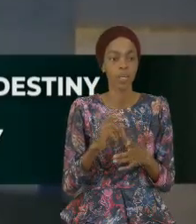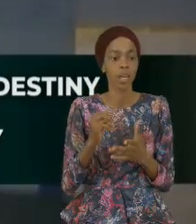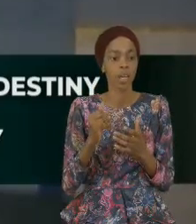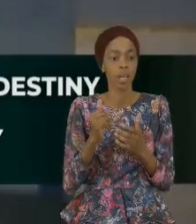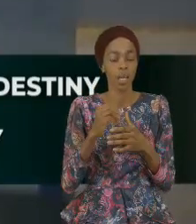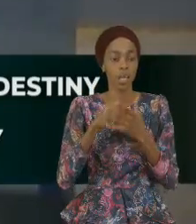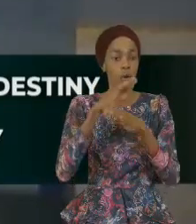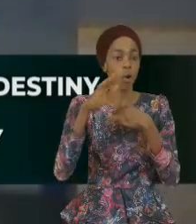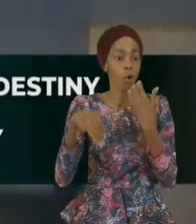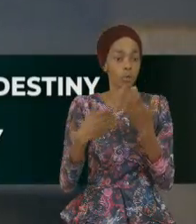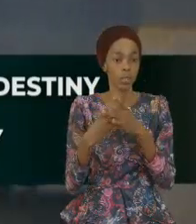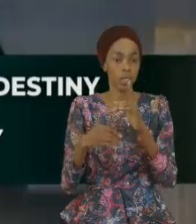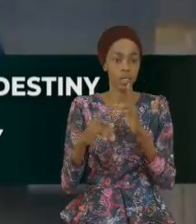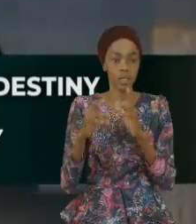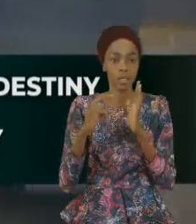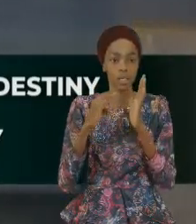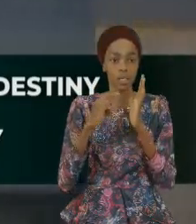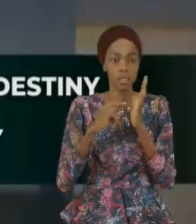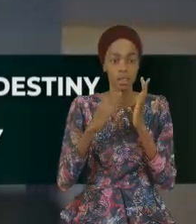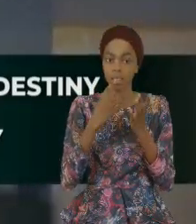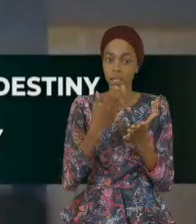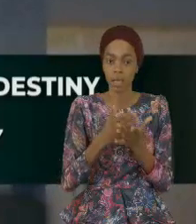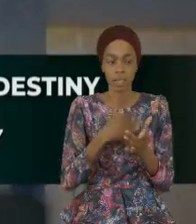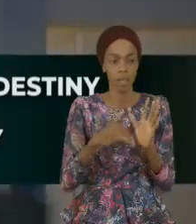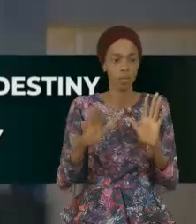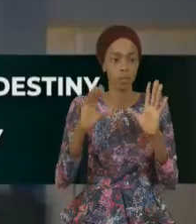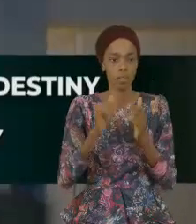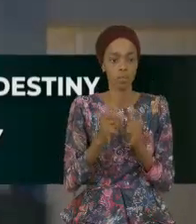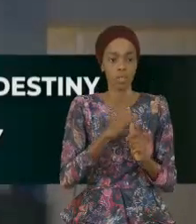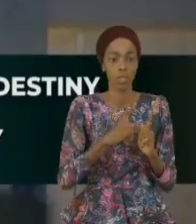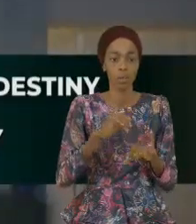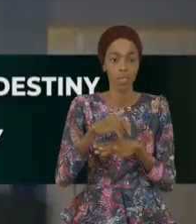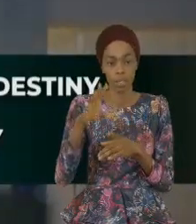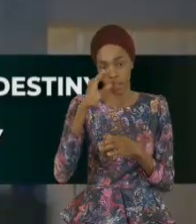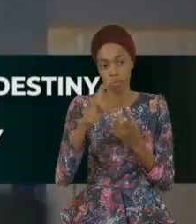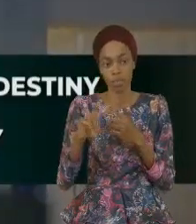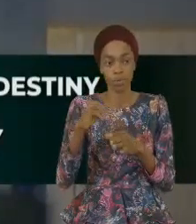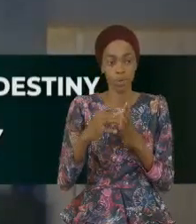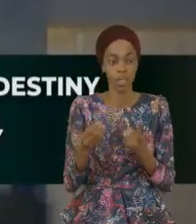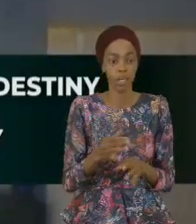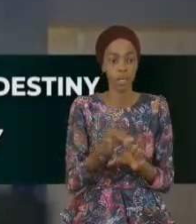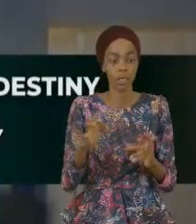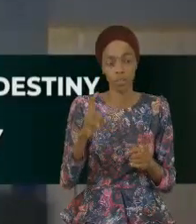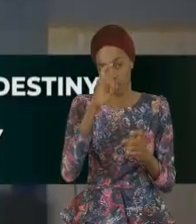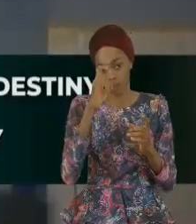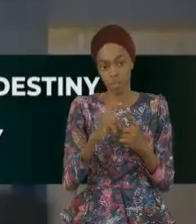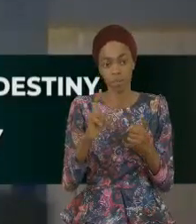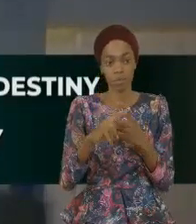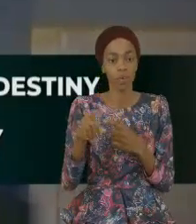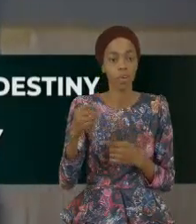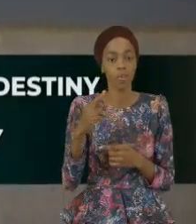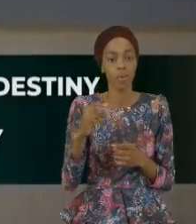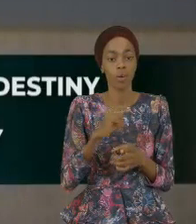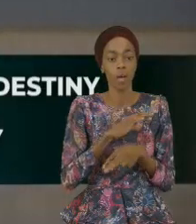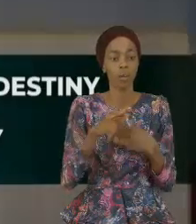the wonders which the Lord sent him to do in the land of Egypt to Pharaoh and to all